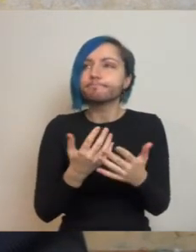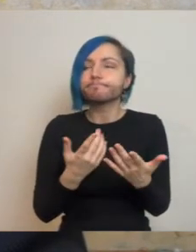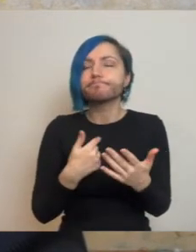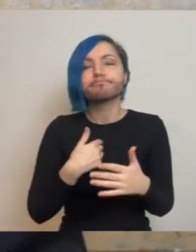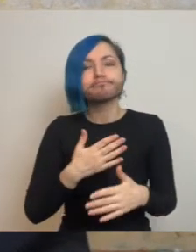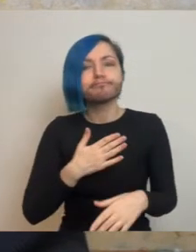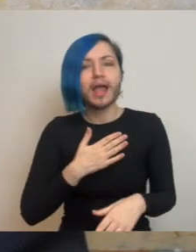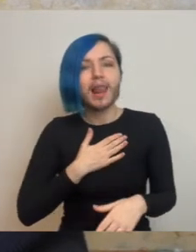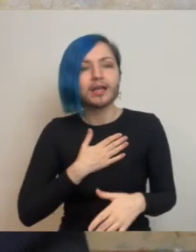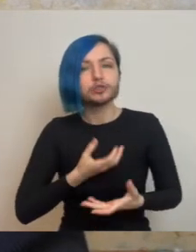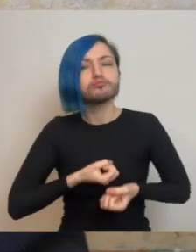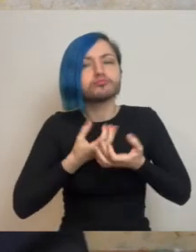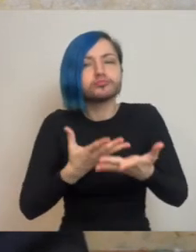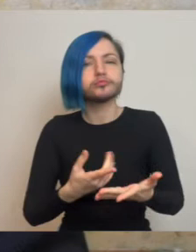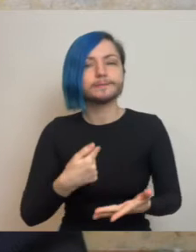me different